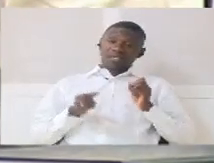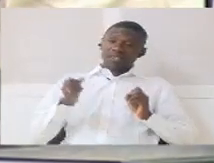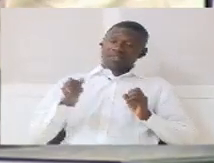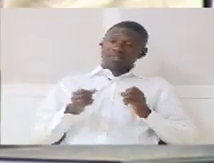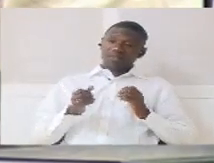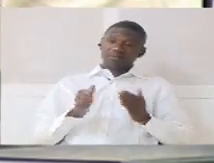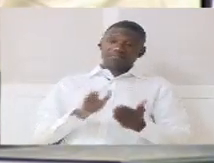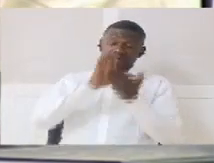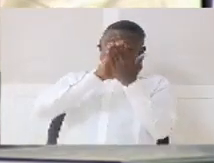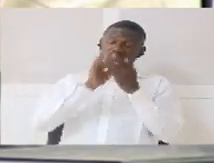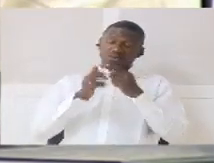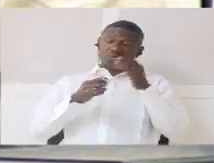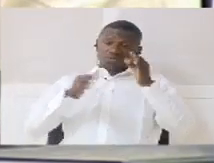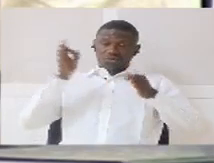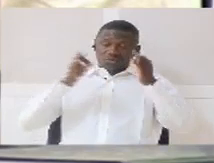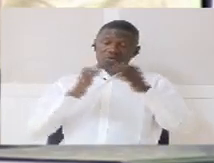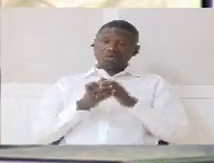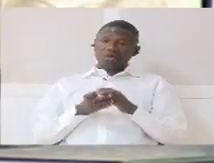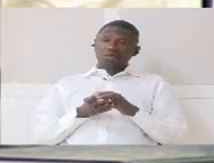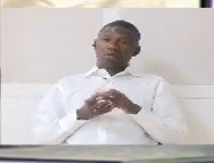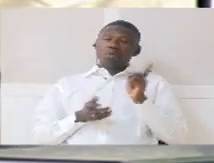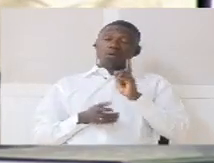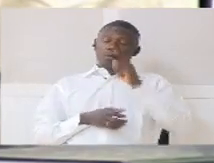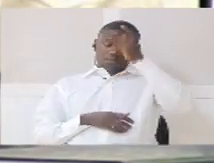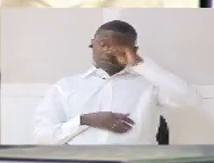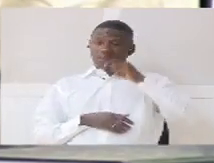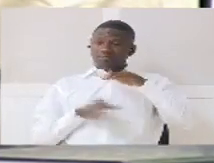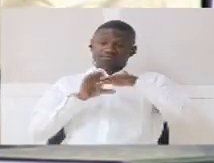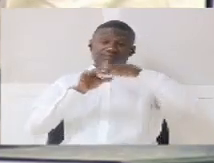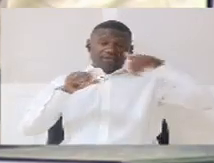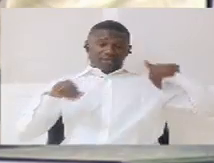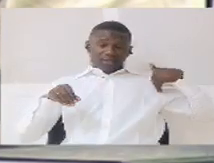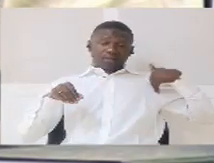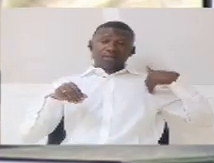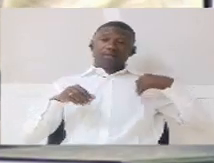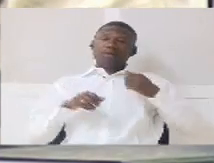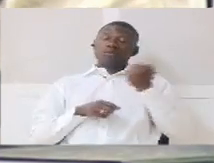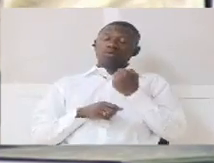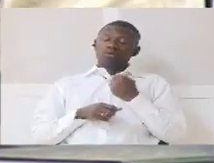prison. Police will give me a pull head. What the police said, pull head, that's what's going to happen.